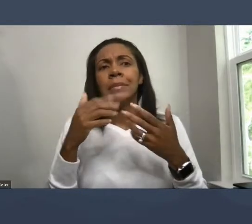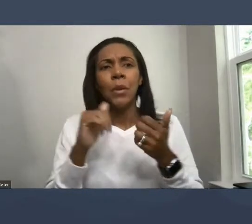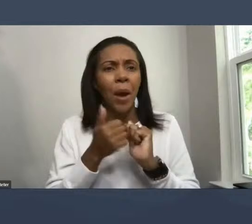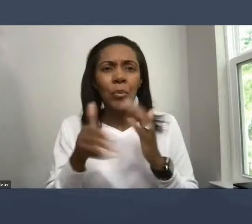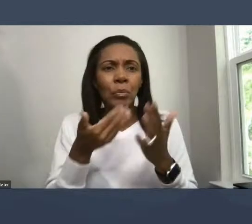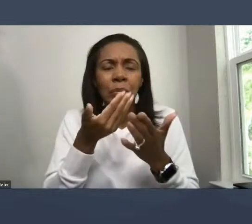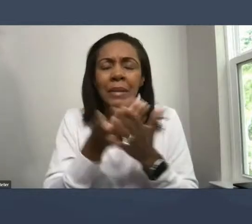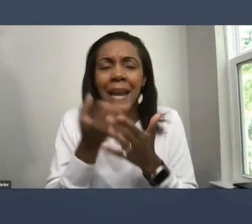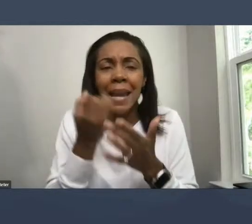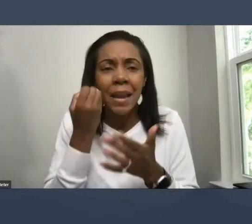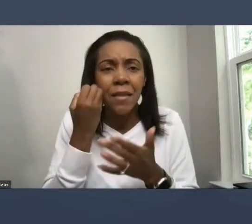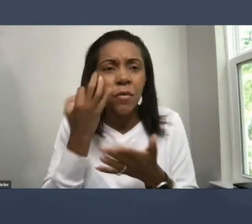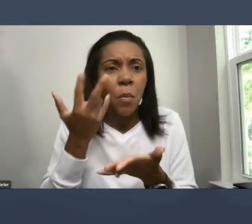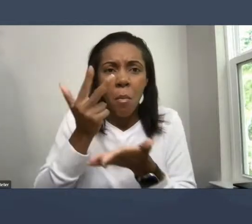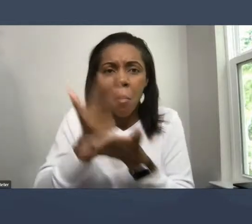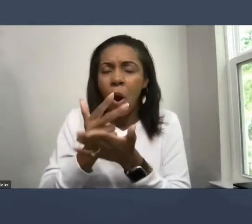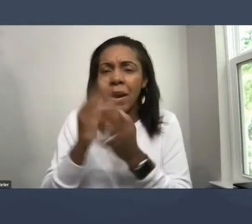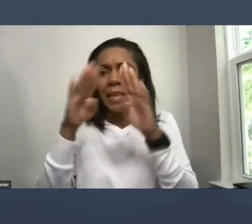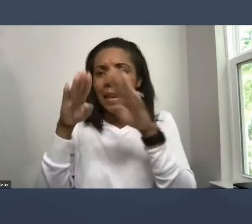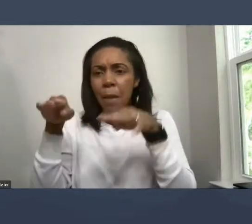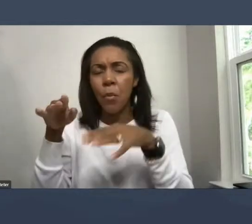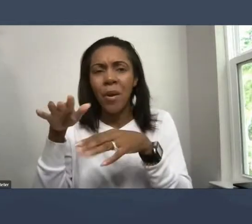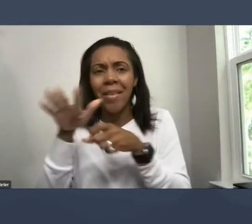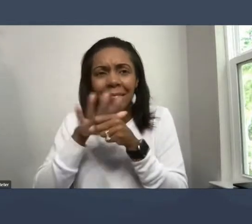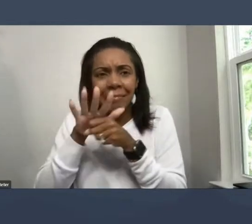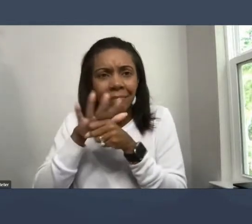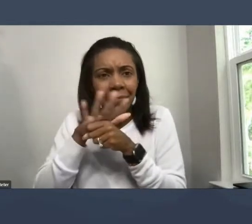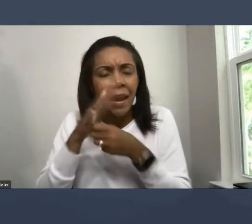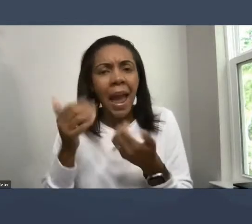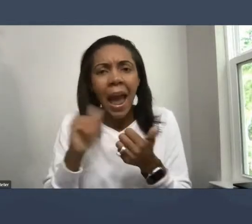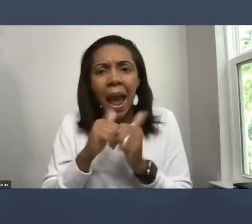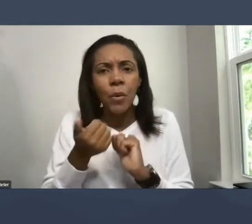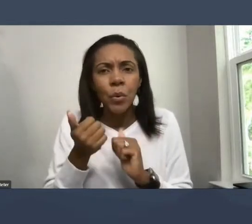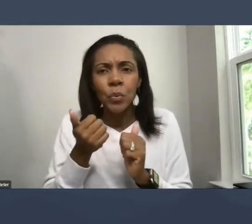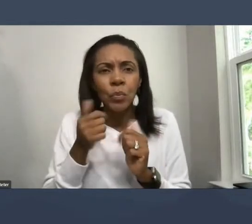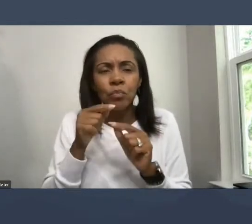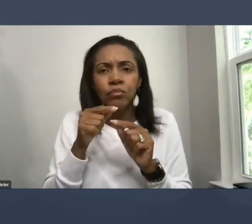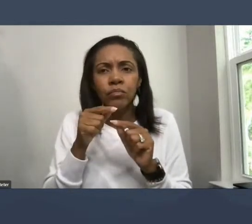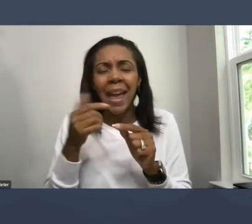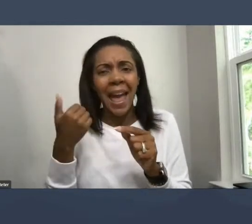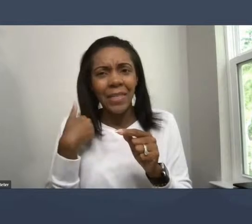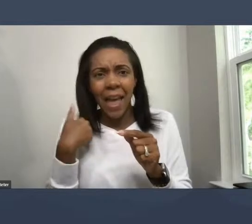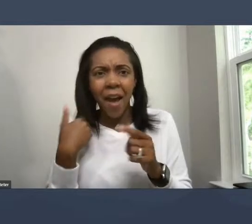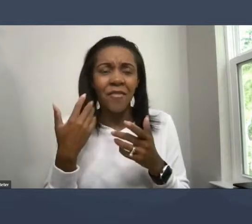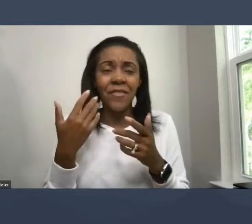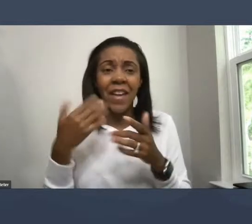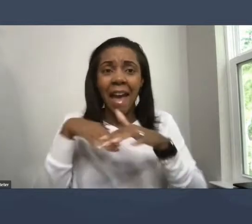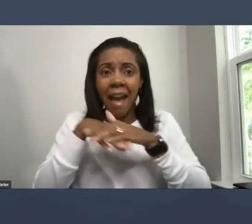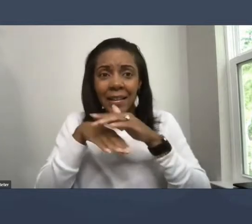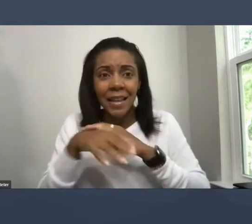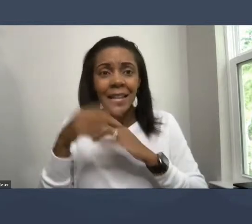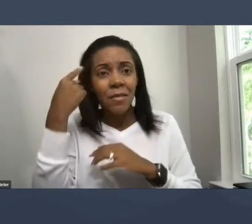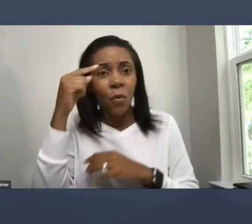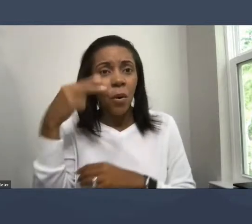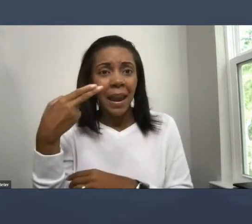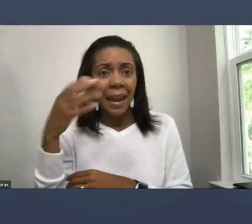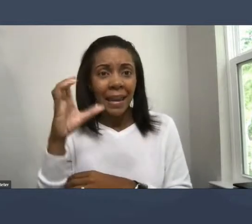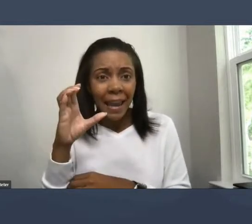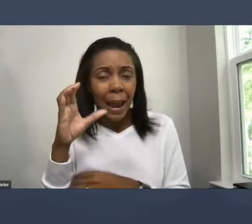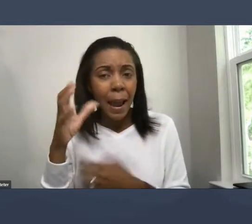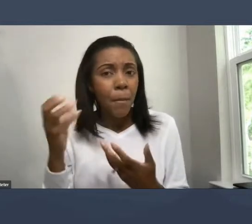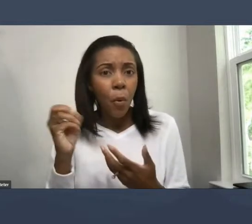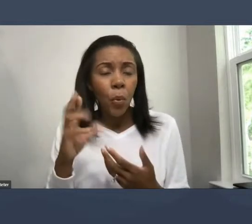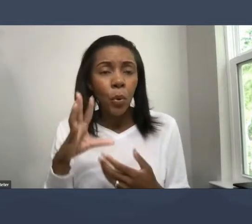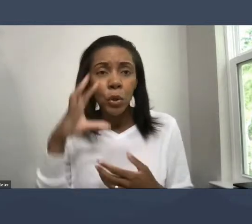parked in the neighborhood right around that area, is there a handicapped access across the railroad tracks? Are we